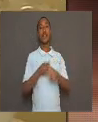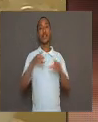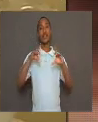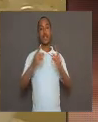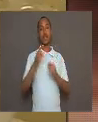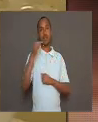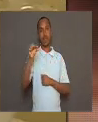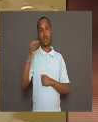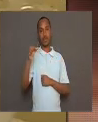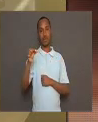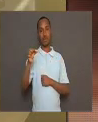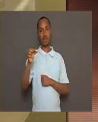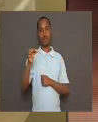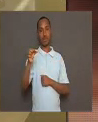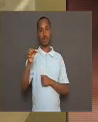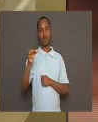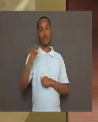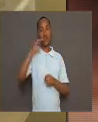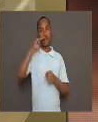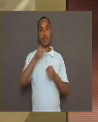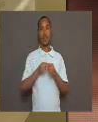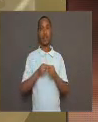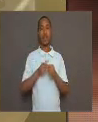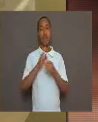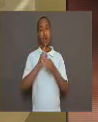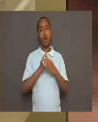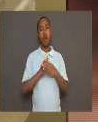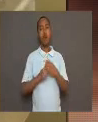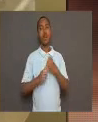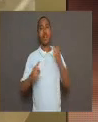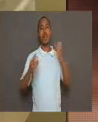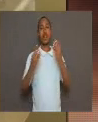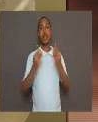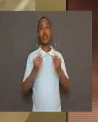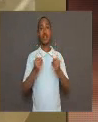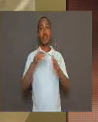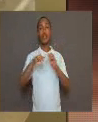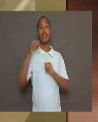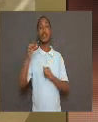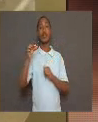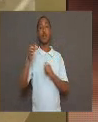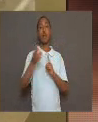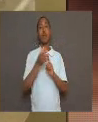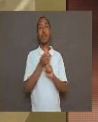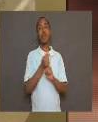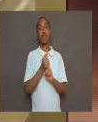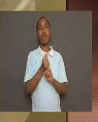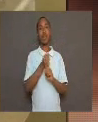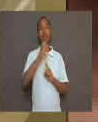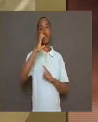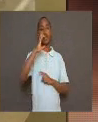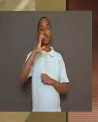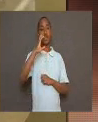of test tubes, the naphthalene only dissolves in the tube that contains hexane.